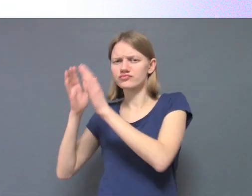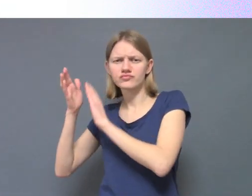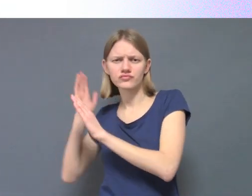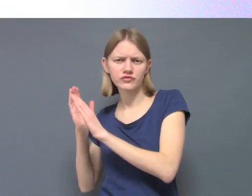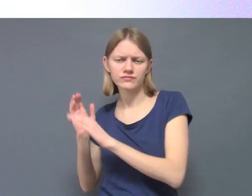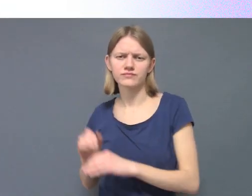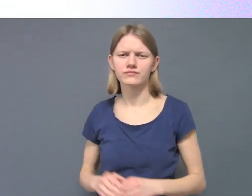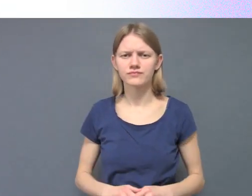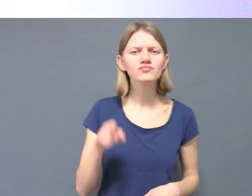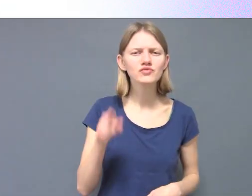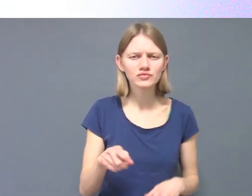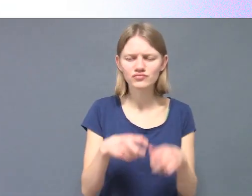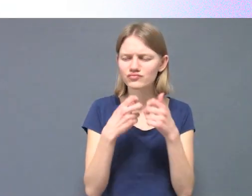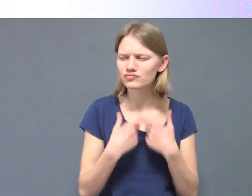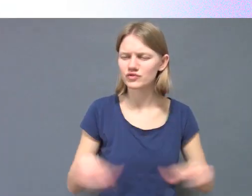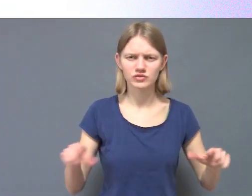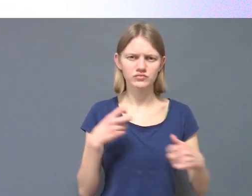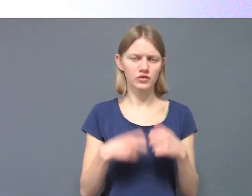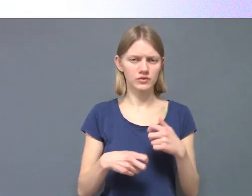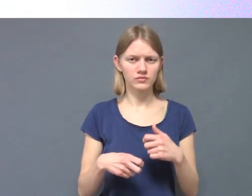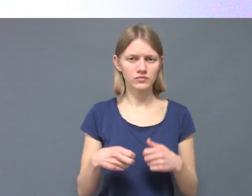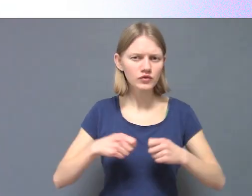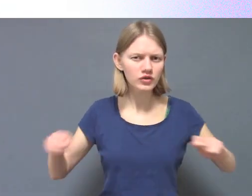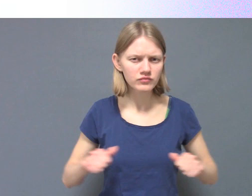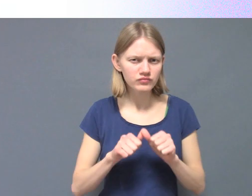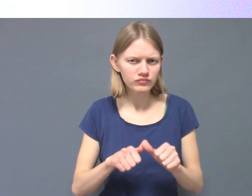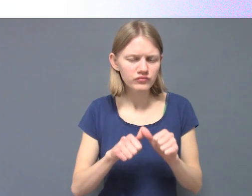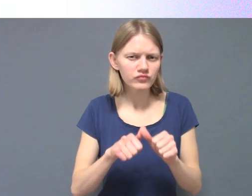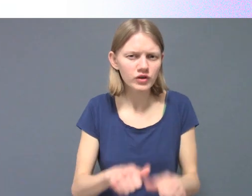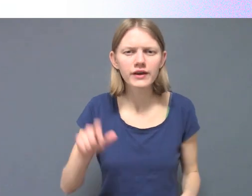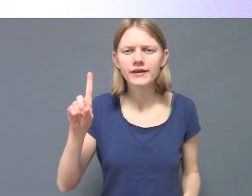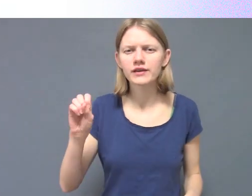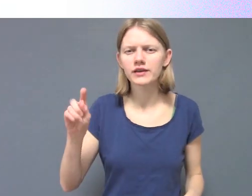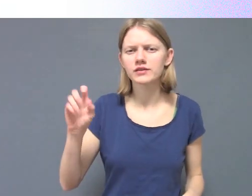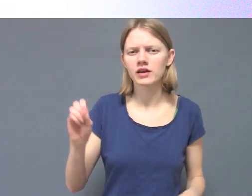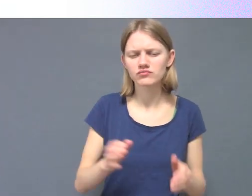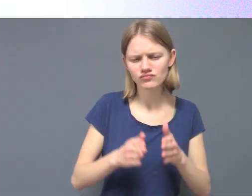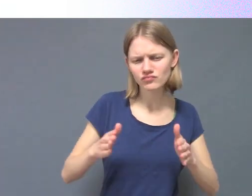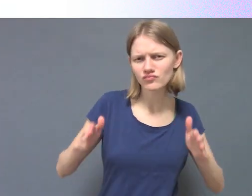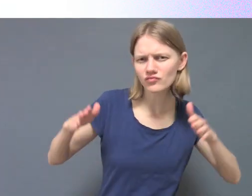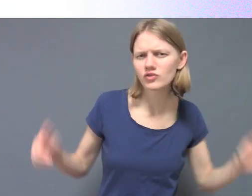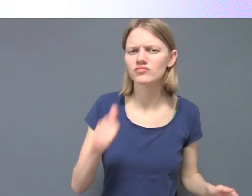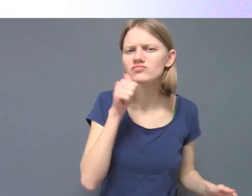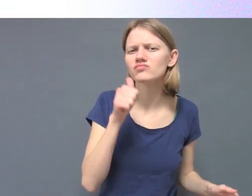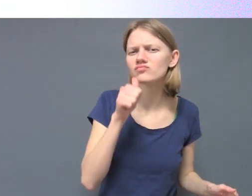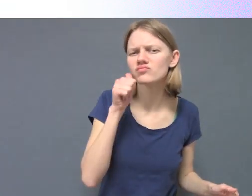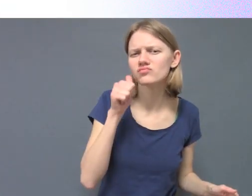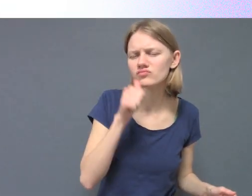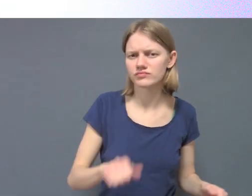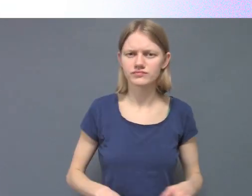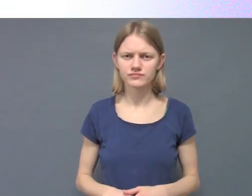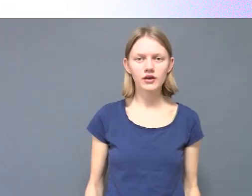here comes the biggest problem. The longer the blockchain exists before you connect to it, the more data